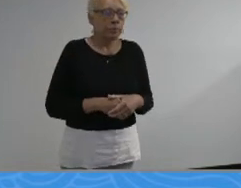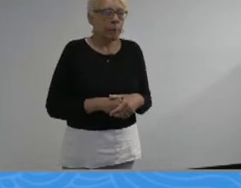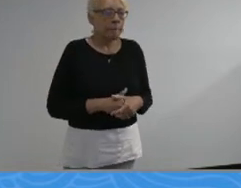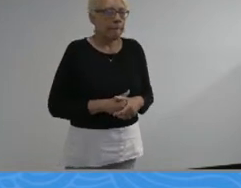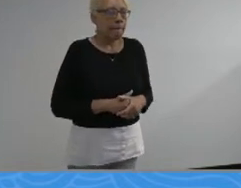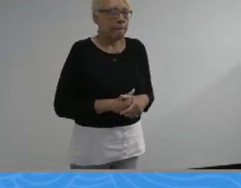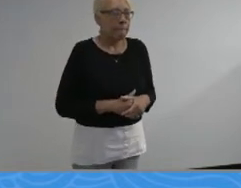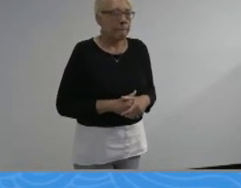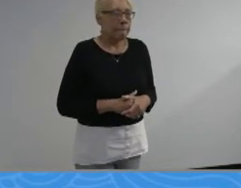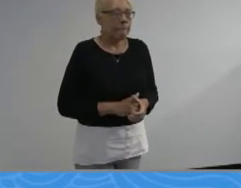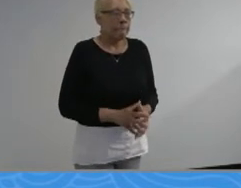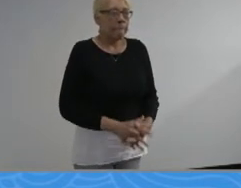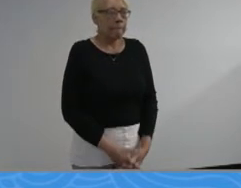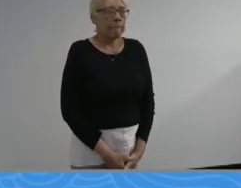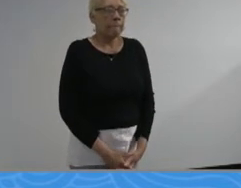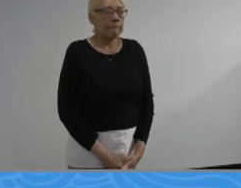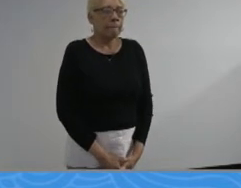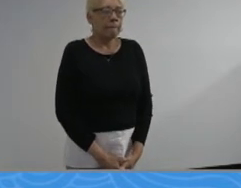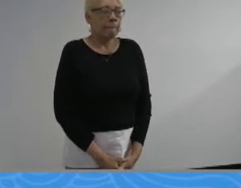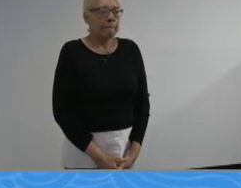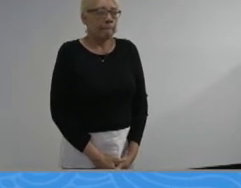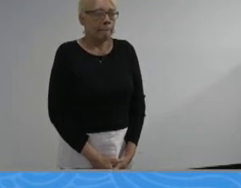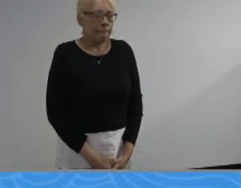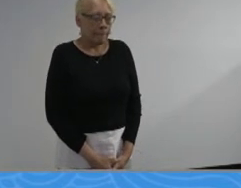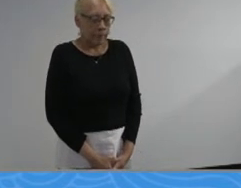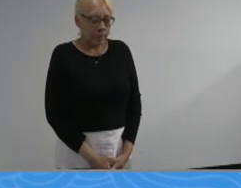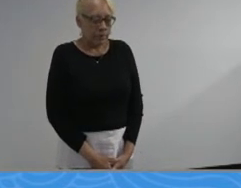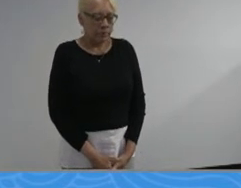out and lifting up students with disabilities.